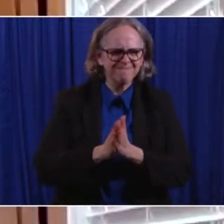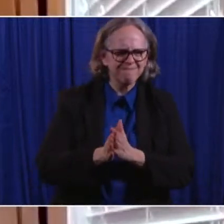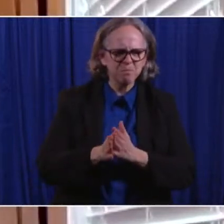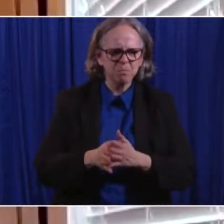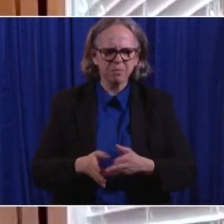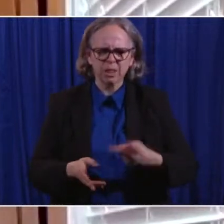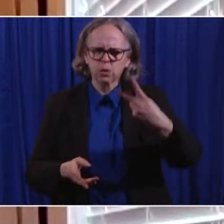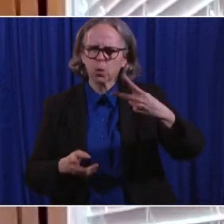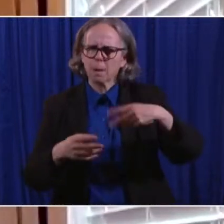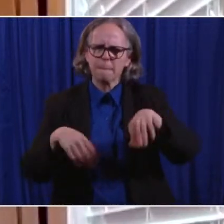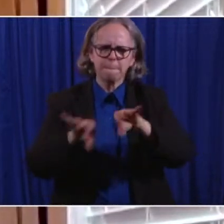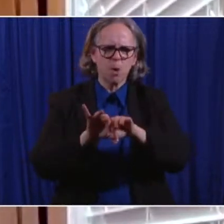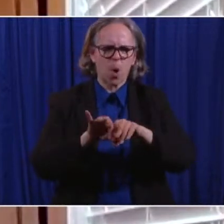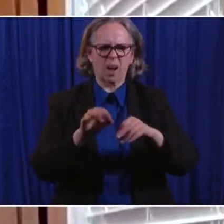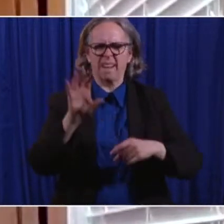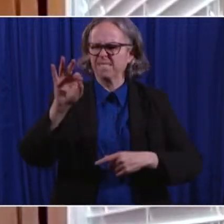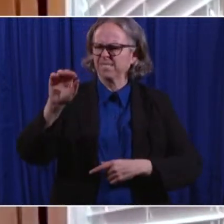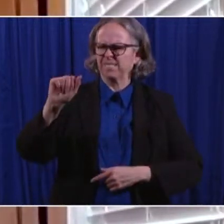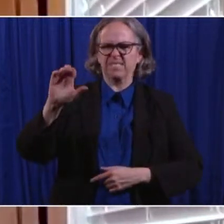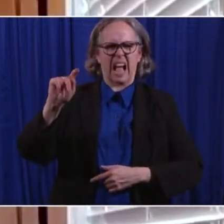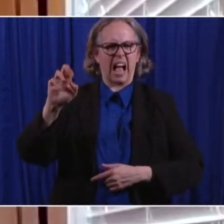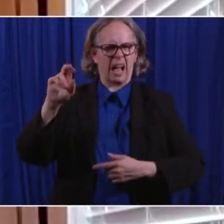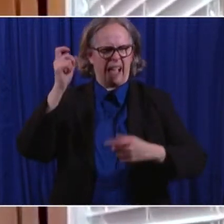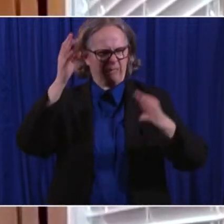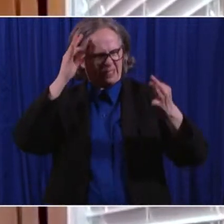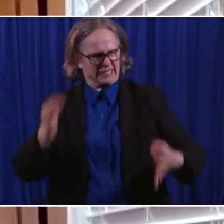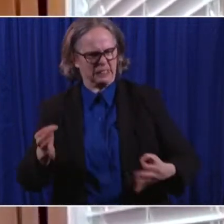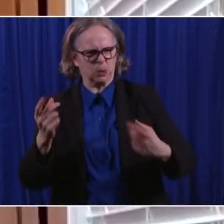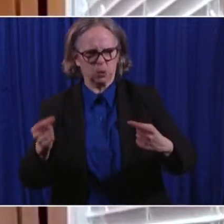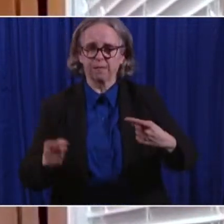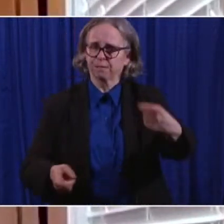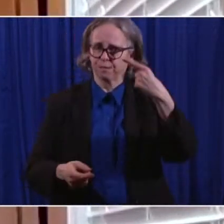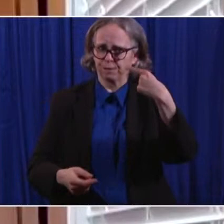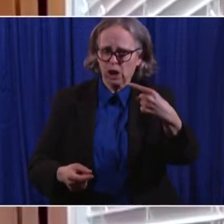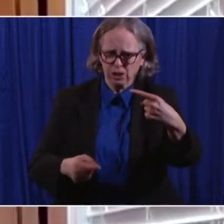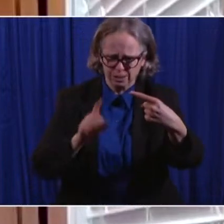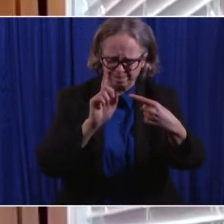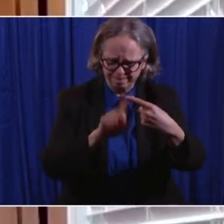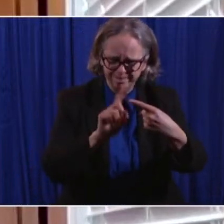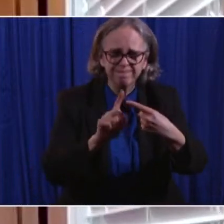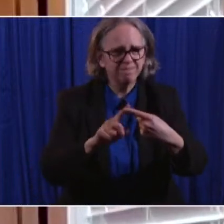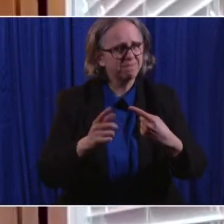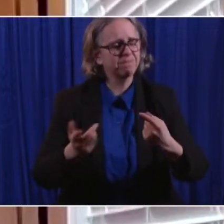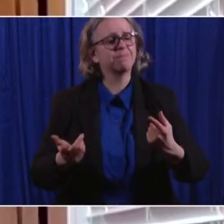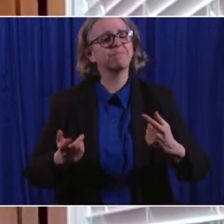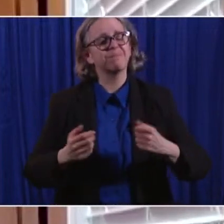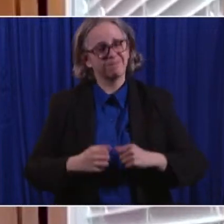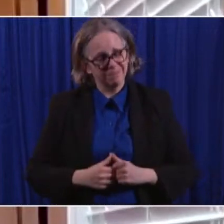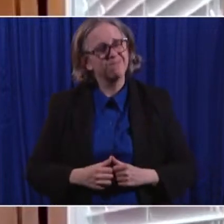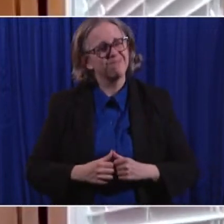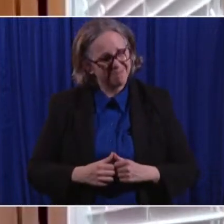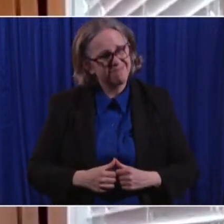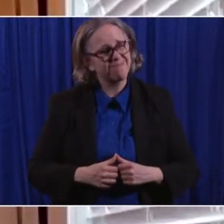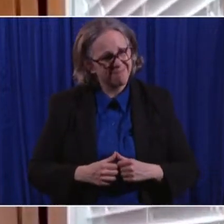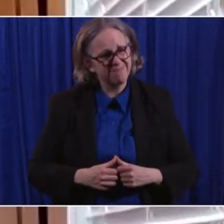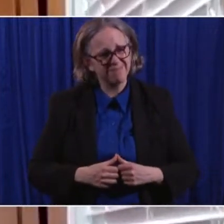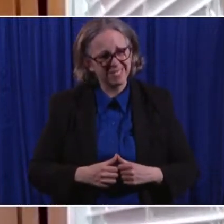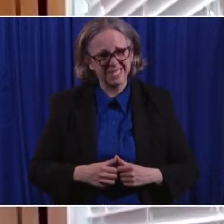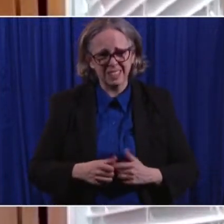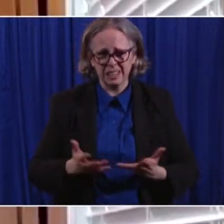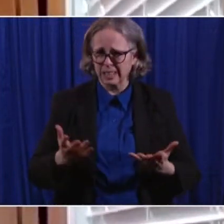spring. First, most of the time, they're outdoors or